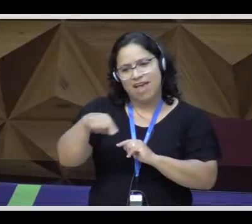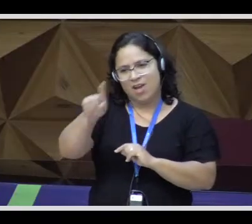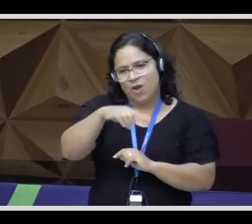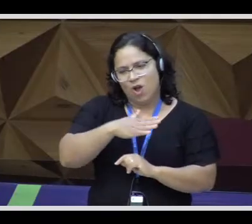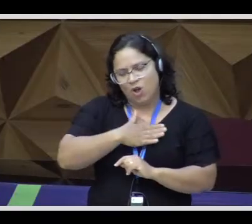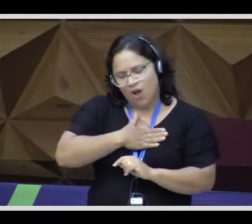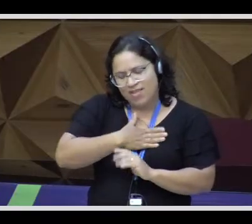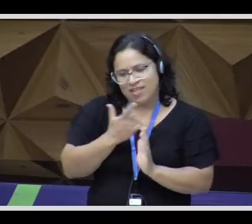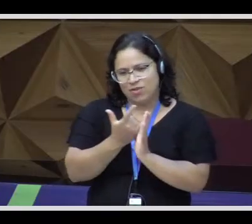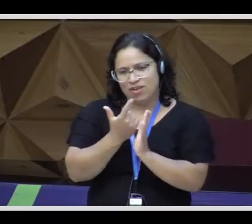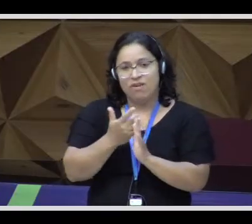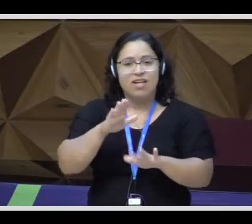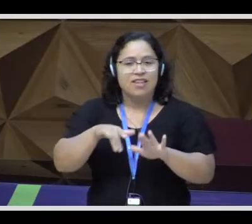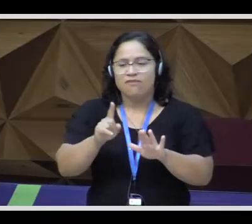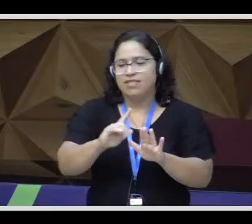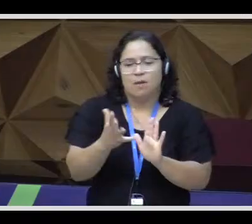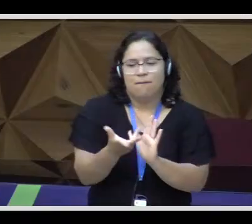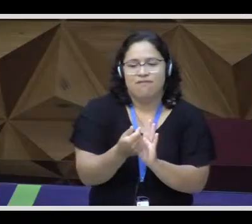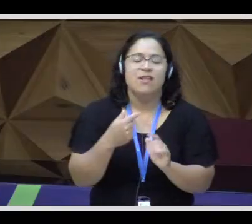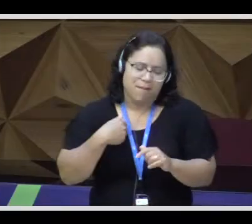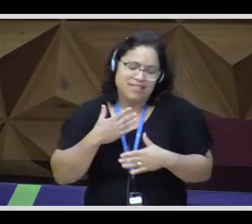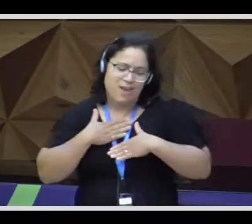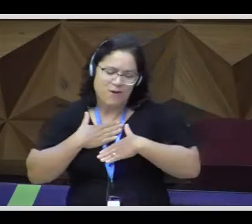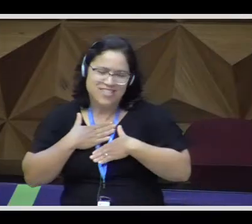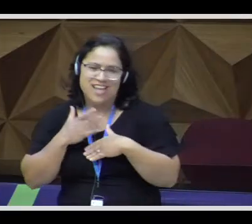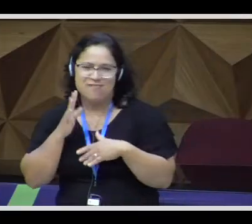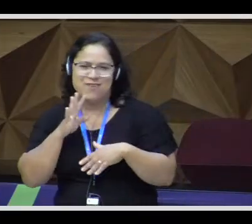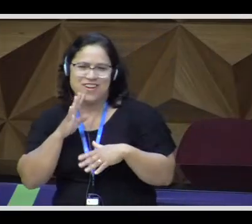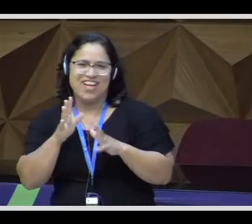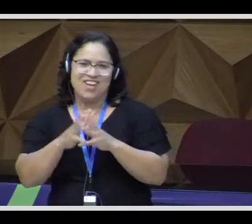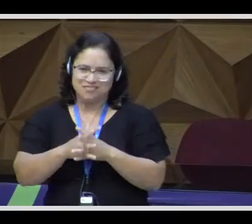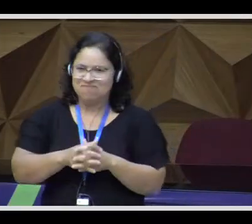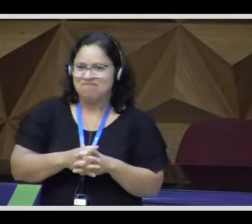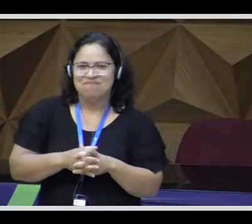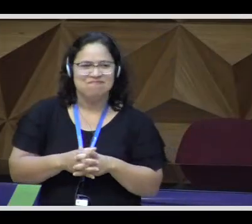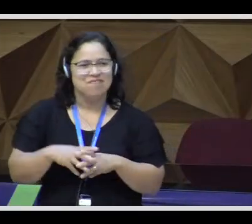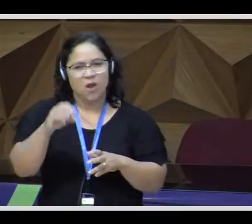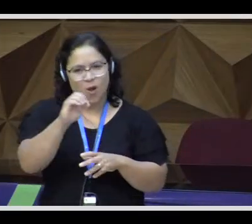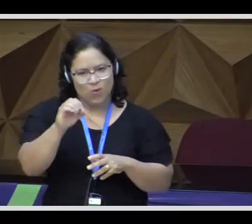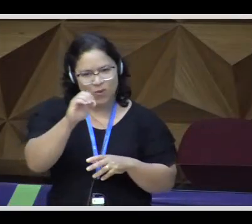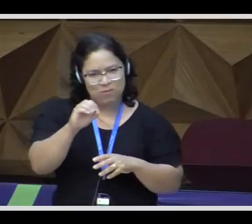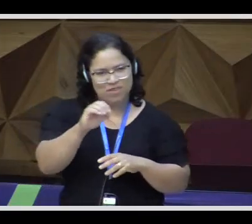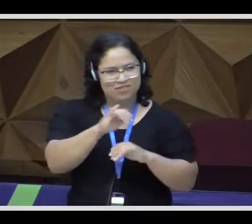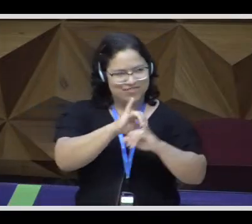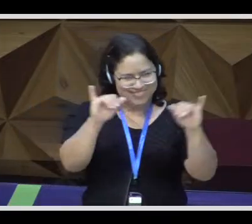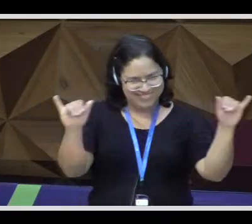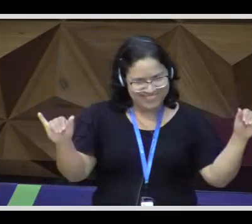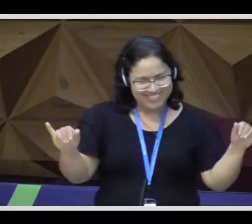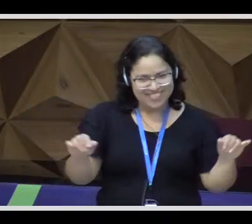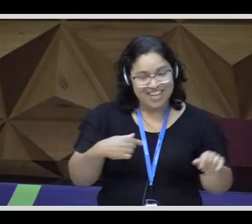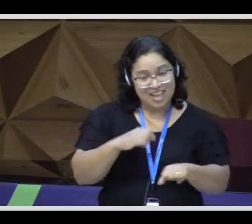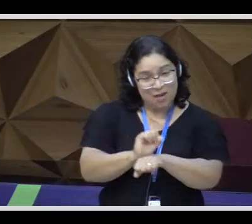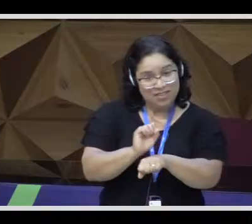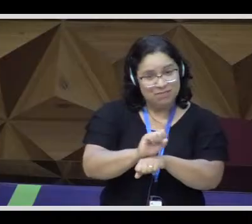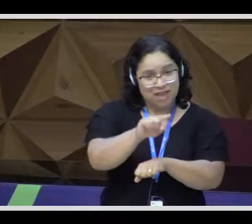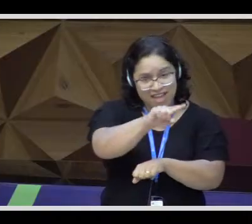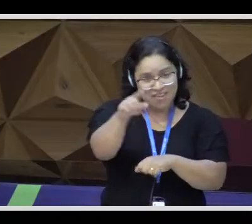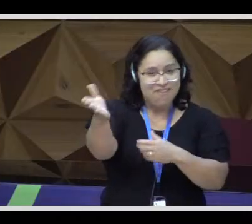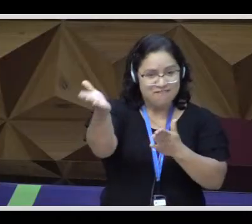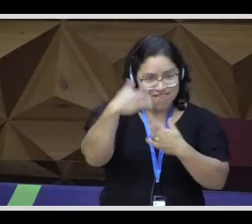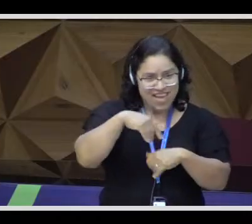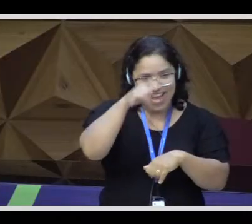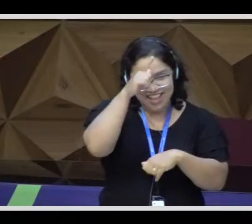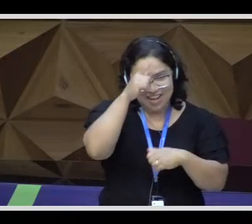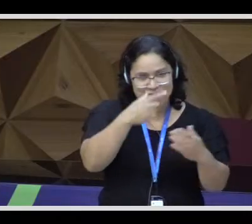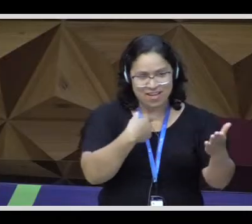but I like it. It's a good thing. So in October, we'll be there. I hope you guys come from Germany to the